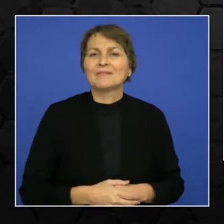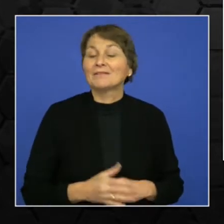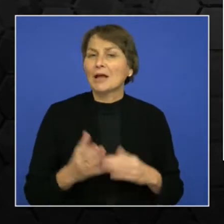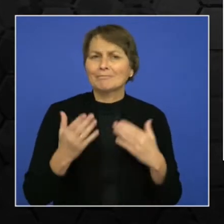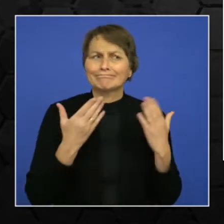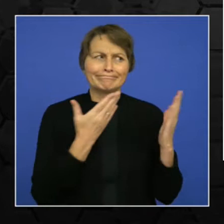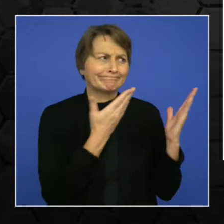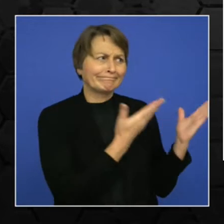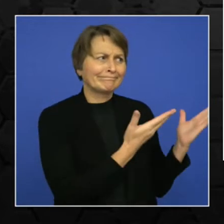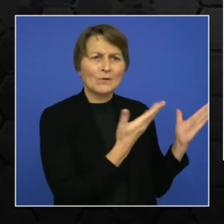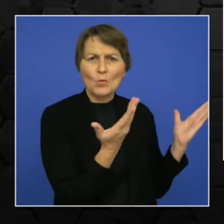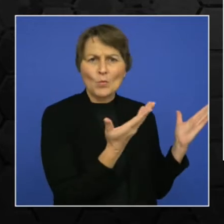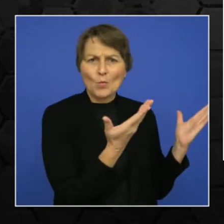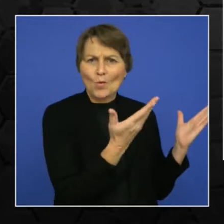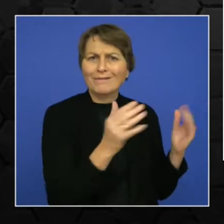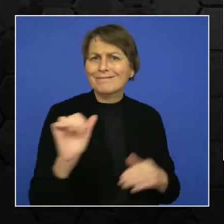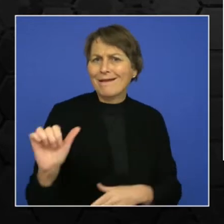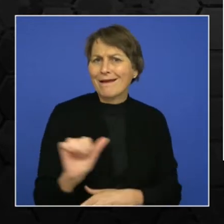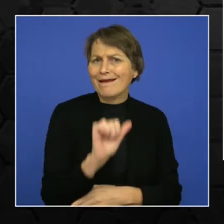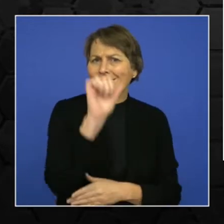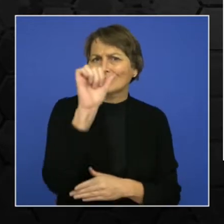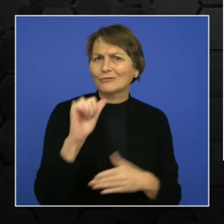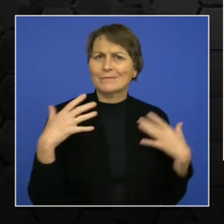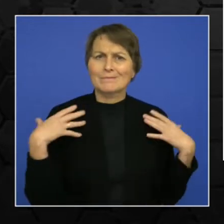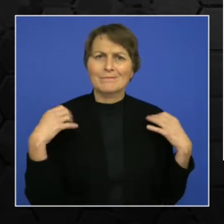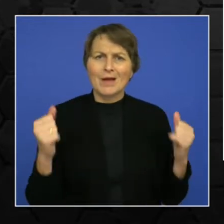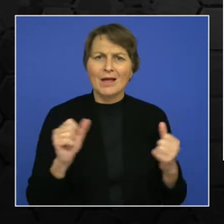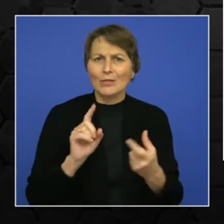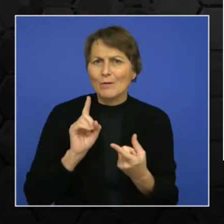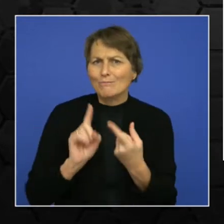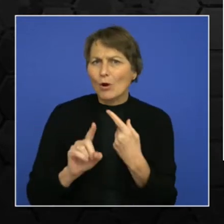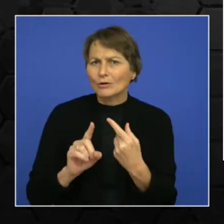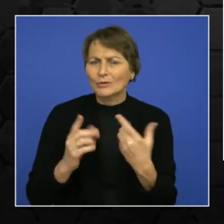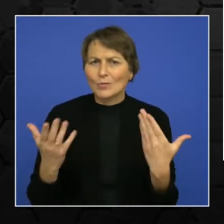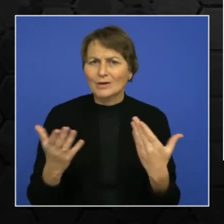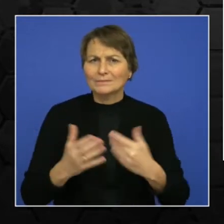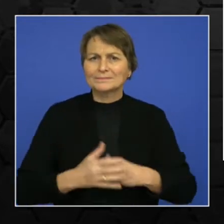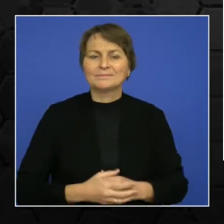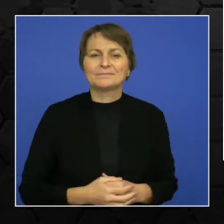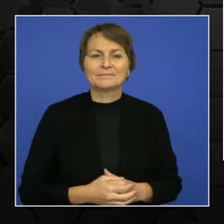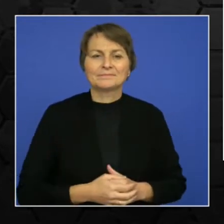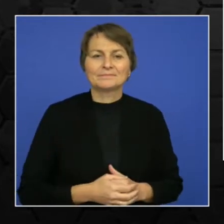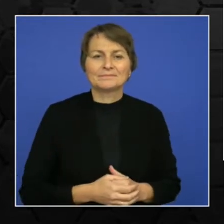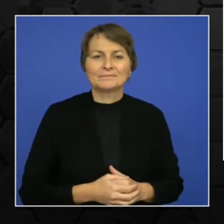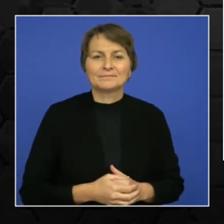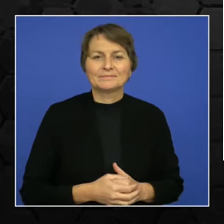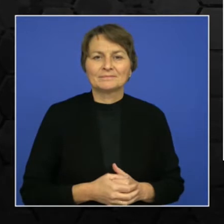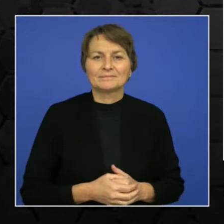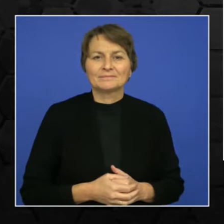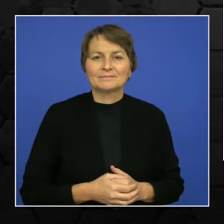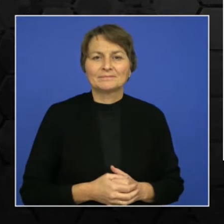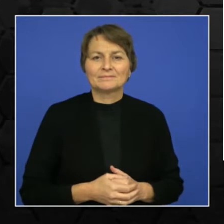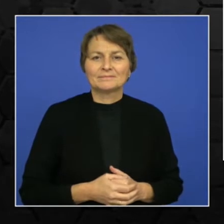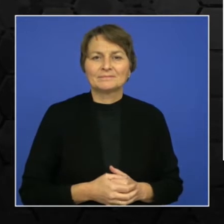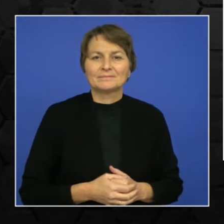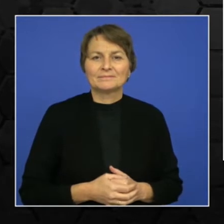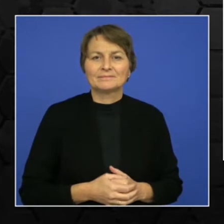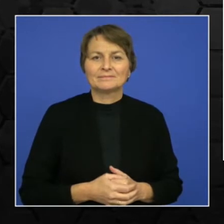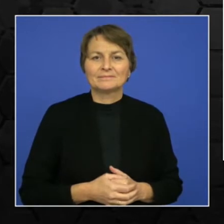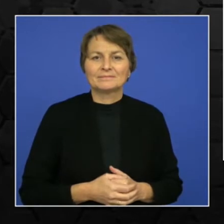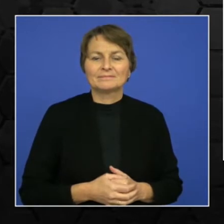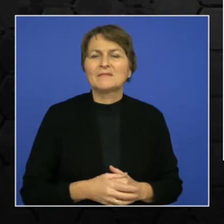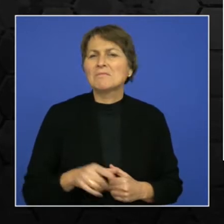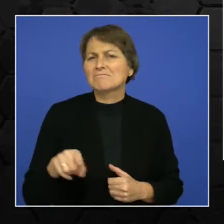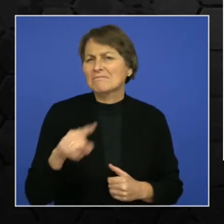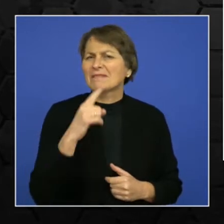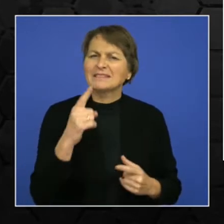Health Bot. It's just an introductory session. So uh, basically, bots are nothing but that comes under the conversational AI, as we all know.